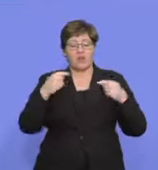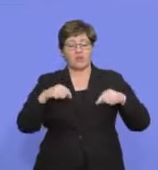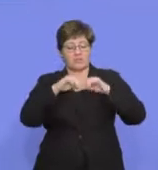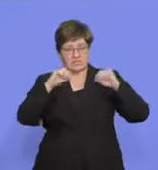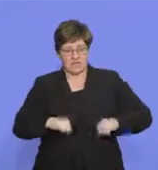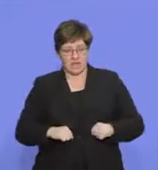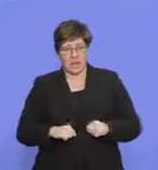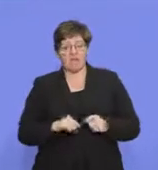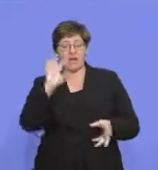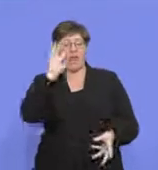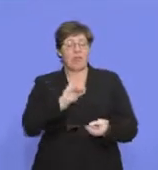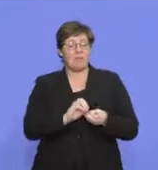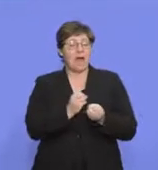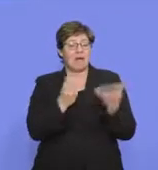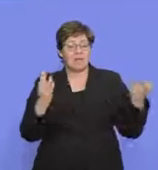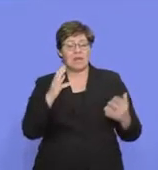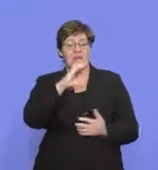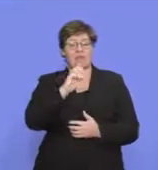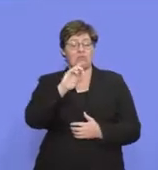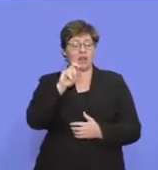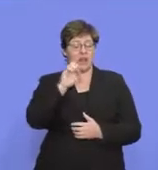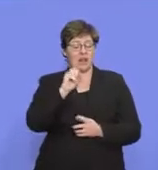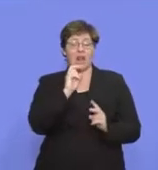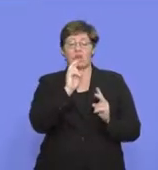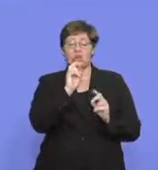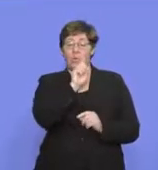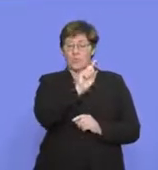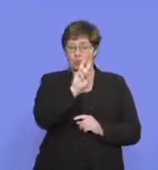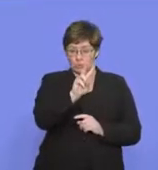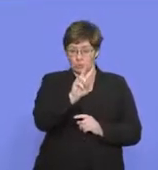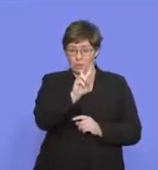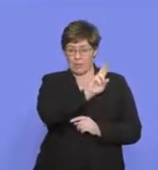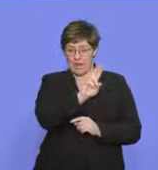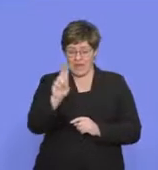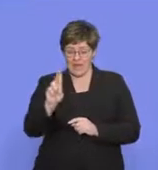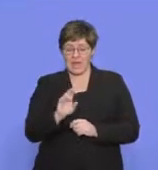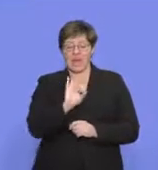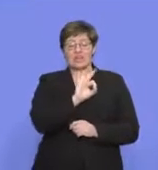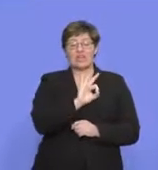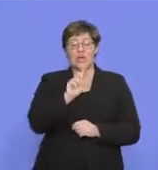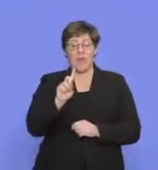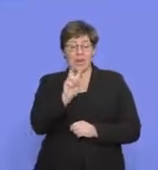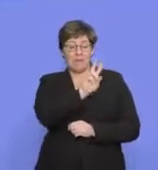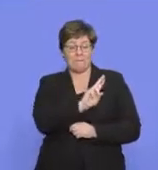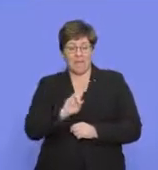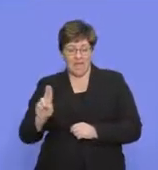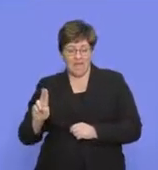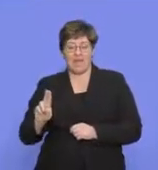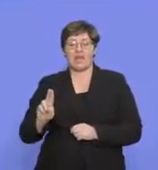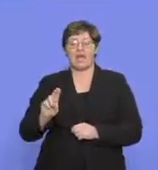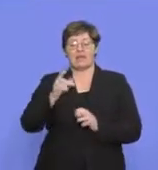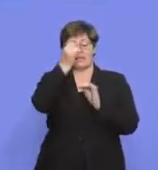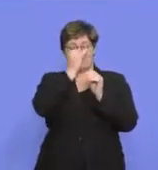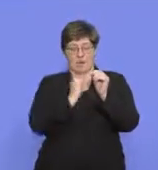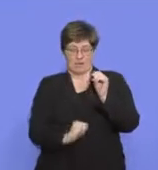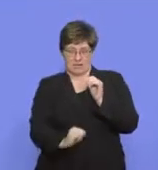of cranial nerves and 31 pairs of spinal nerves. Now, if you look at this picture, here's our central nervous